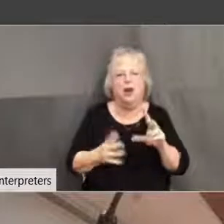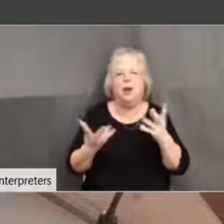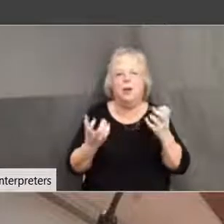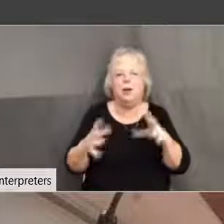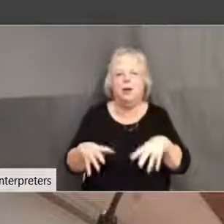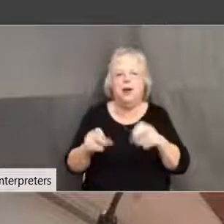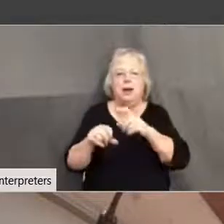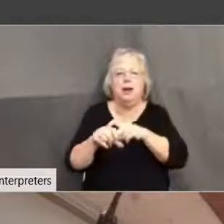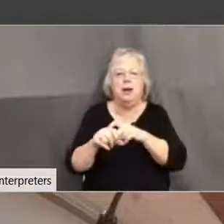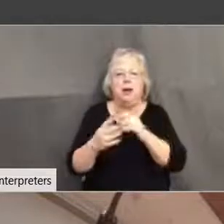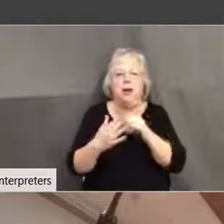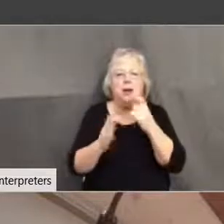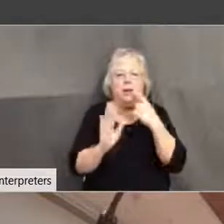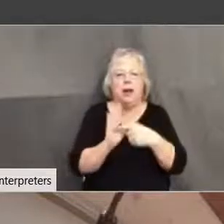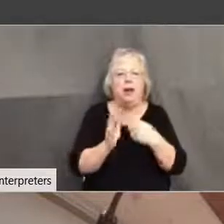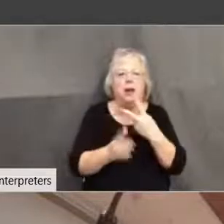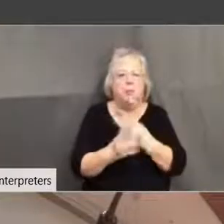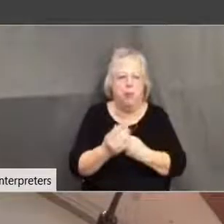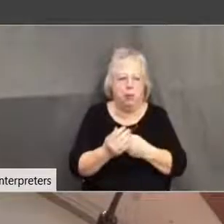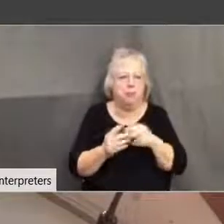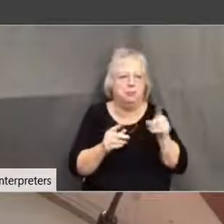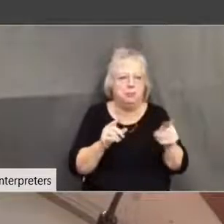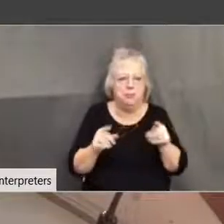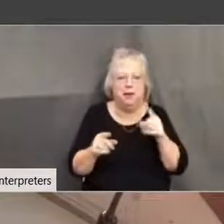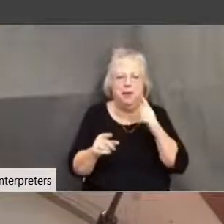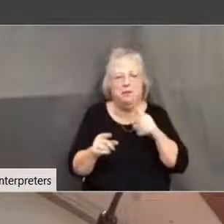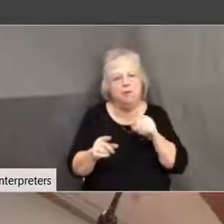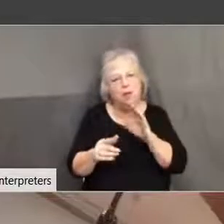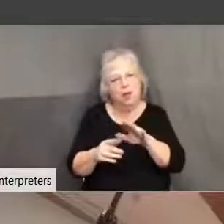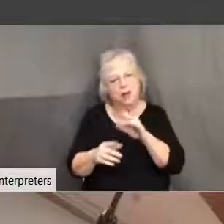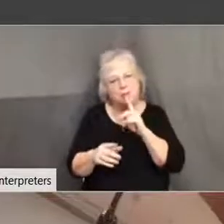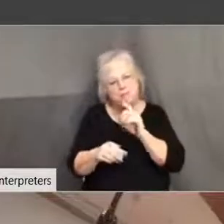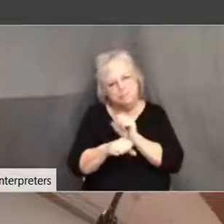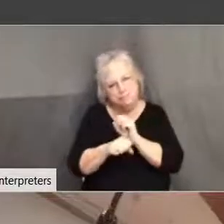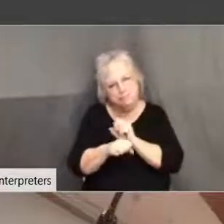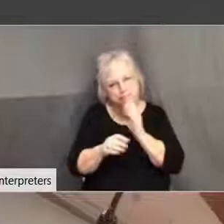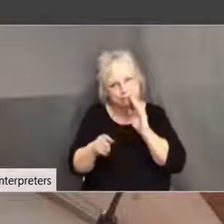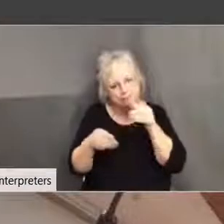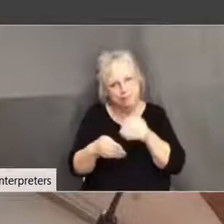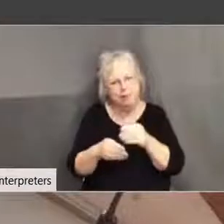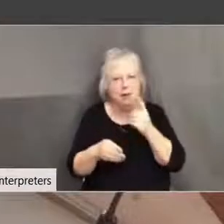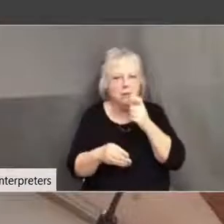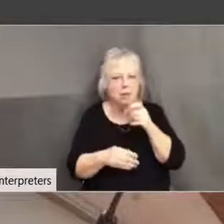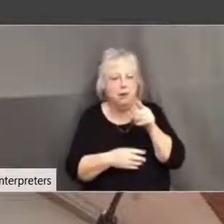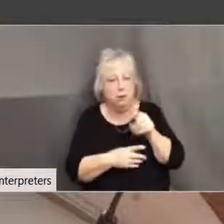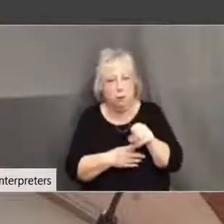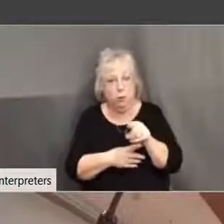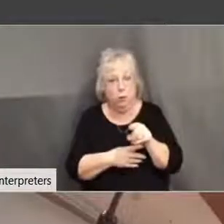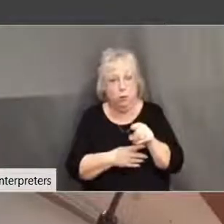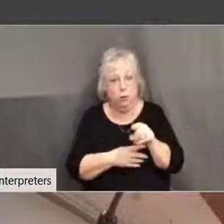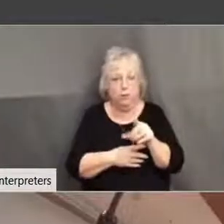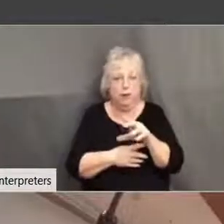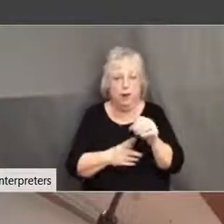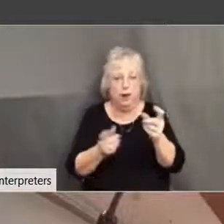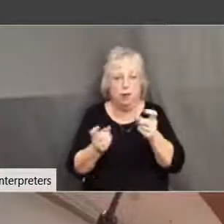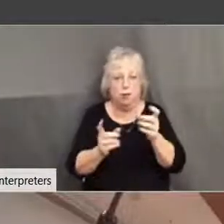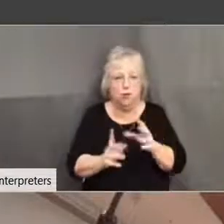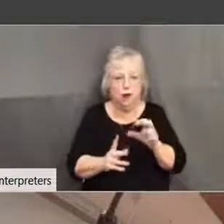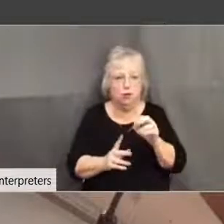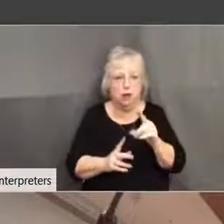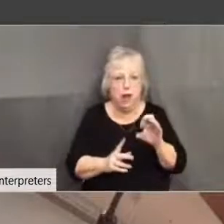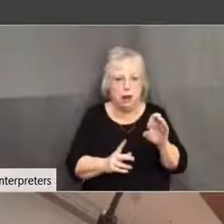and Mr. Moore for their due diligence, because you and Director Adcock